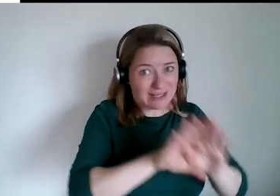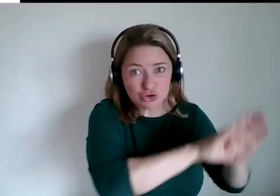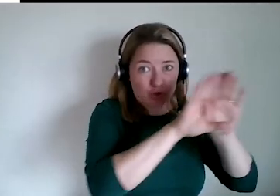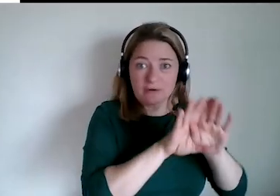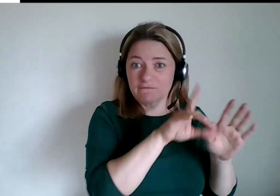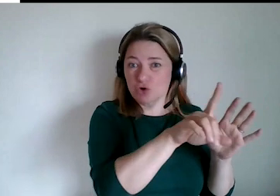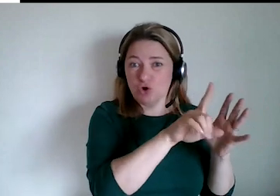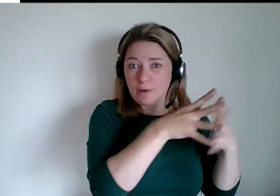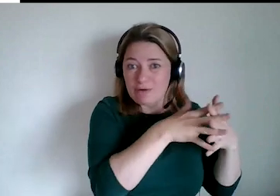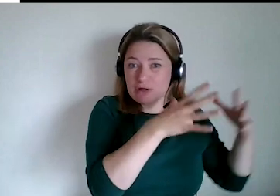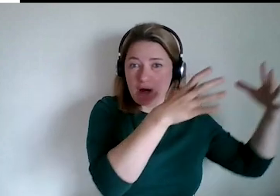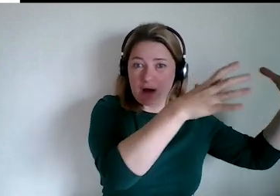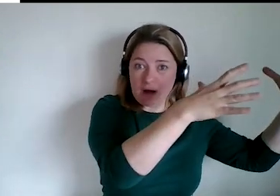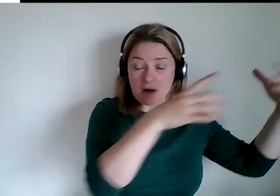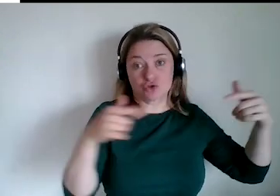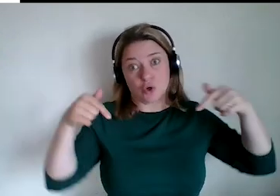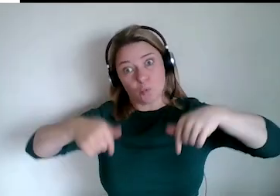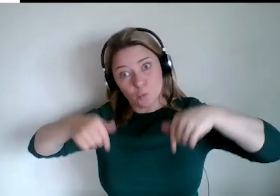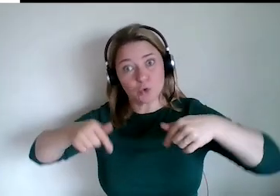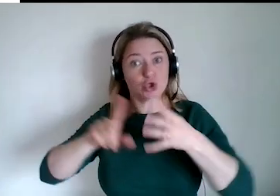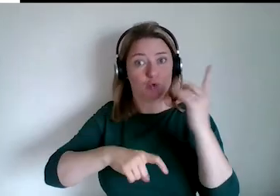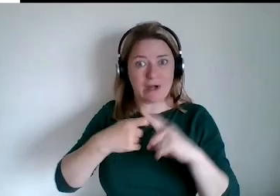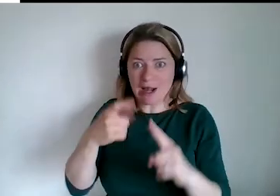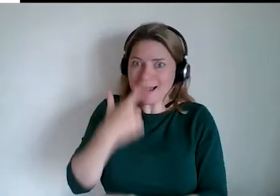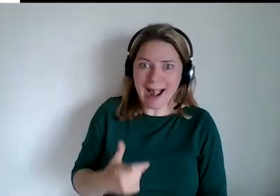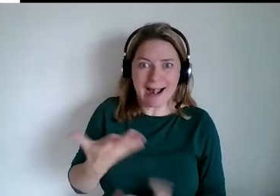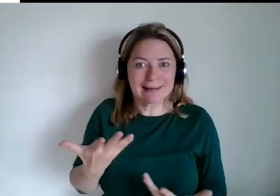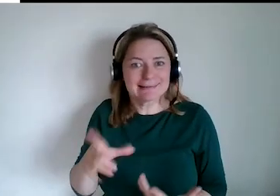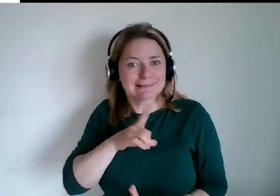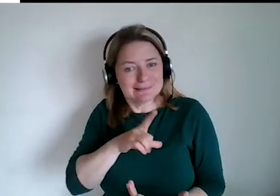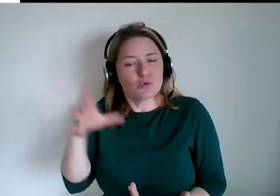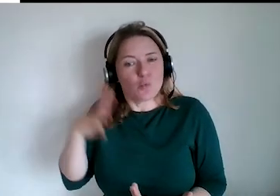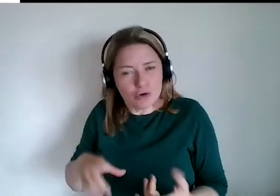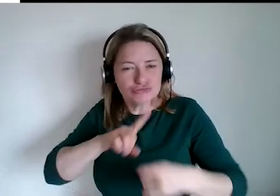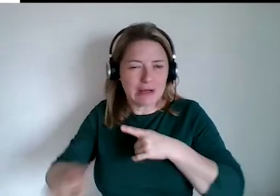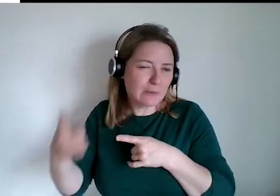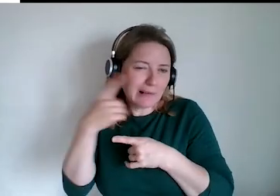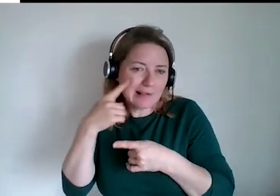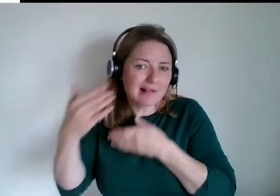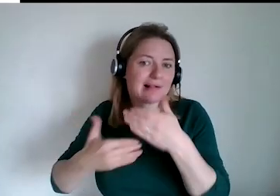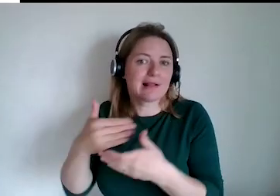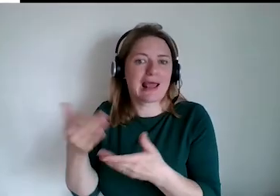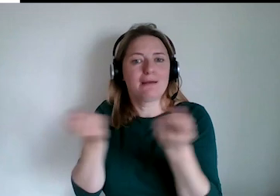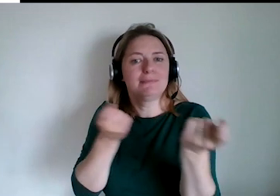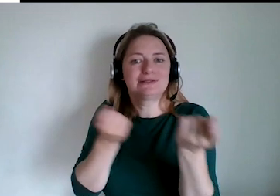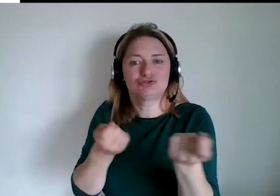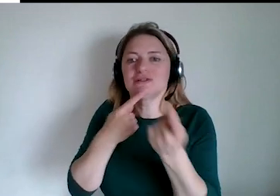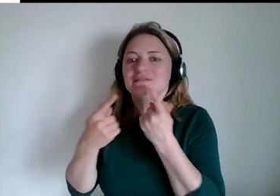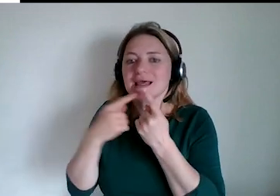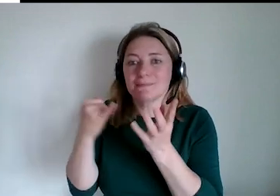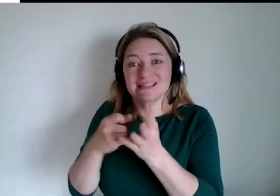want to encourage you guys to use the administrative data sets to try and get that breakthrough. But it's